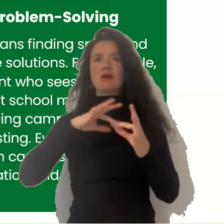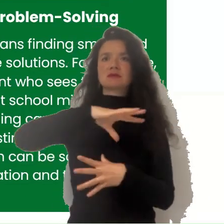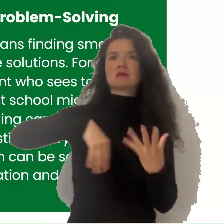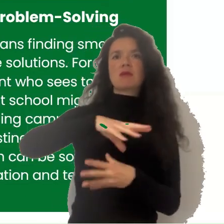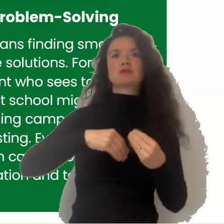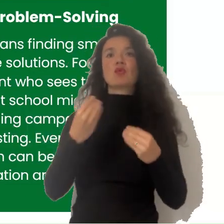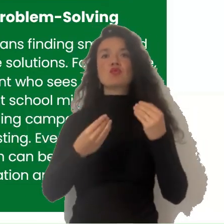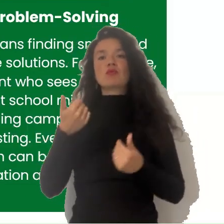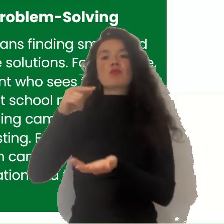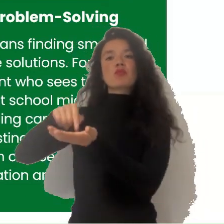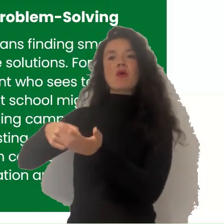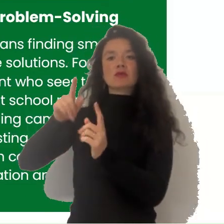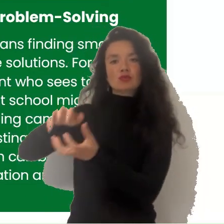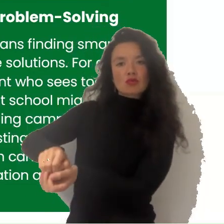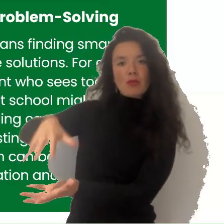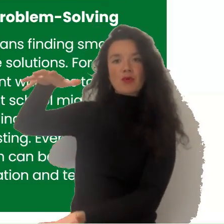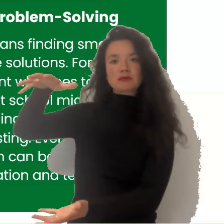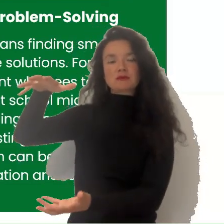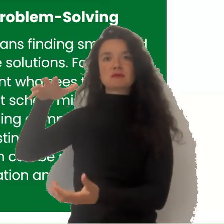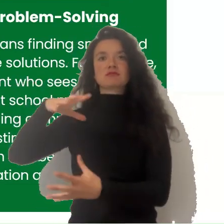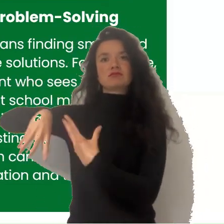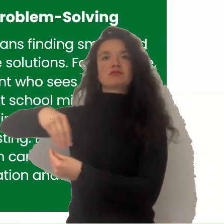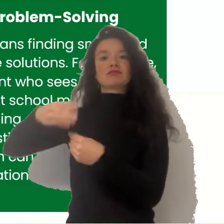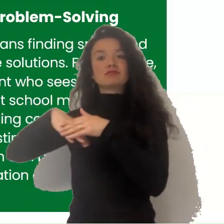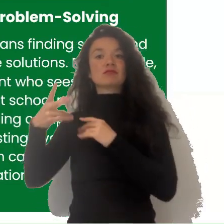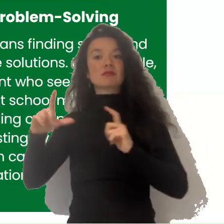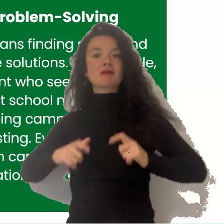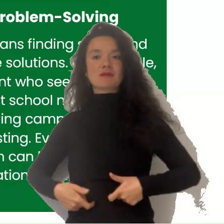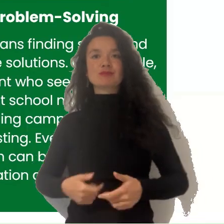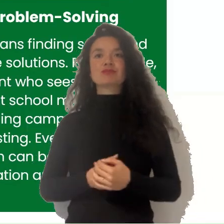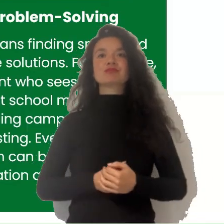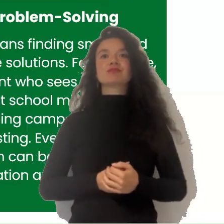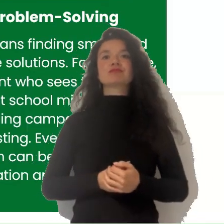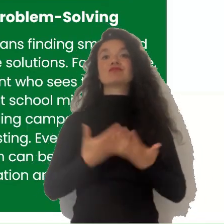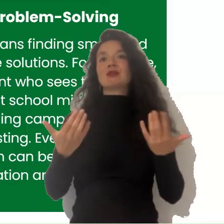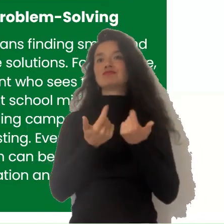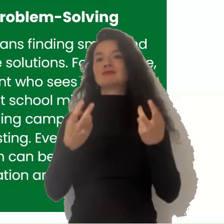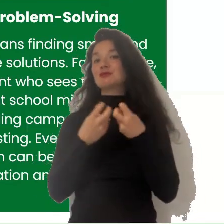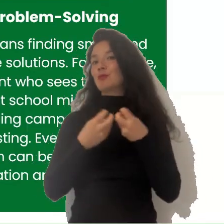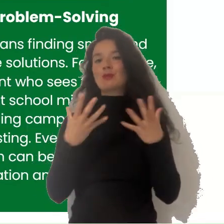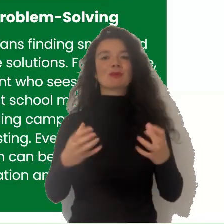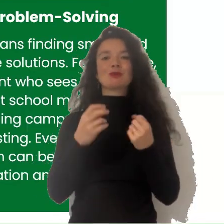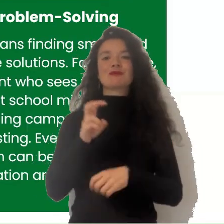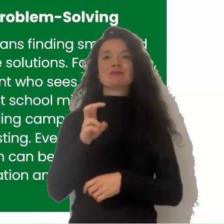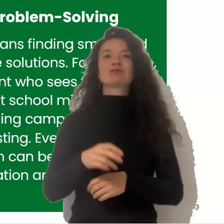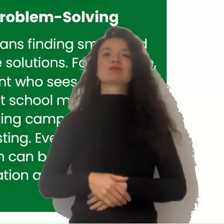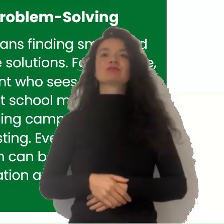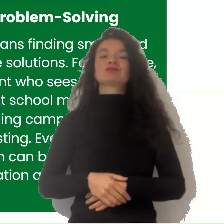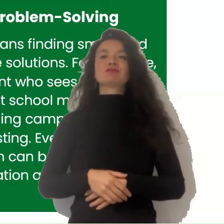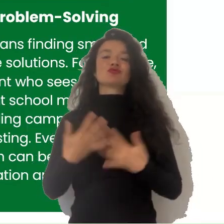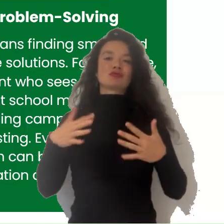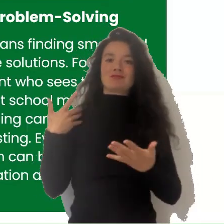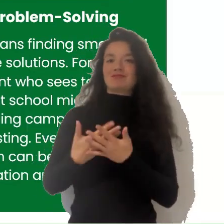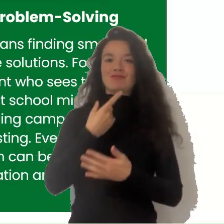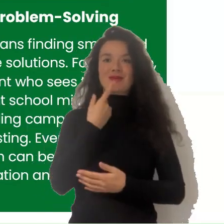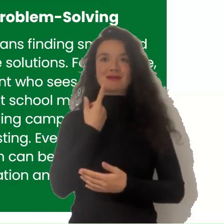which this means finding smart, creative solutions. For example, a student who sees too much waste at